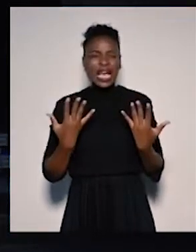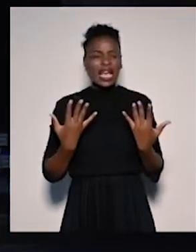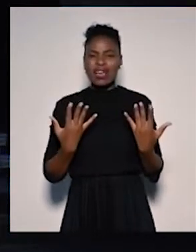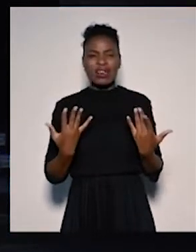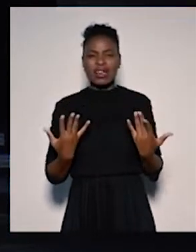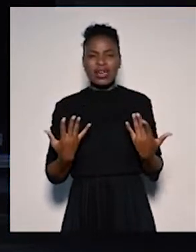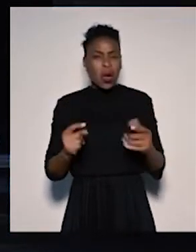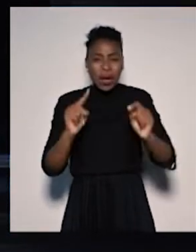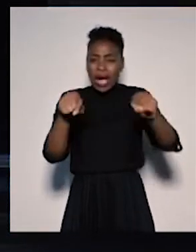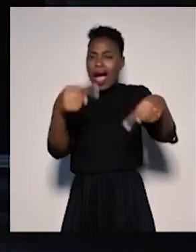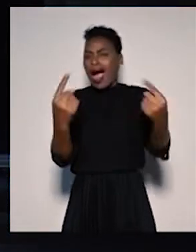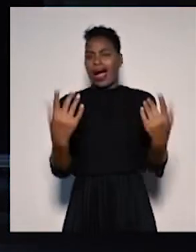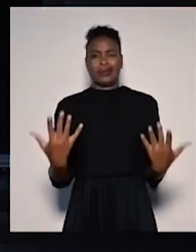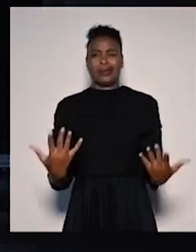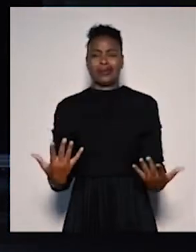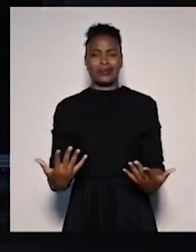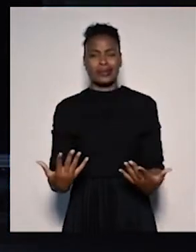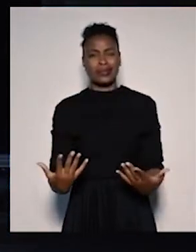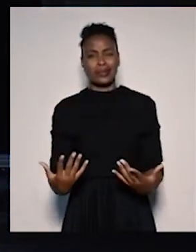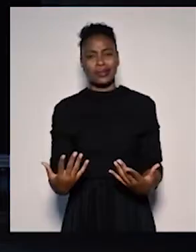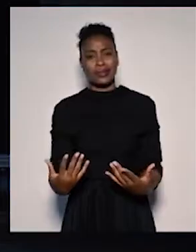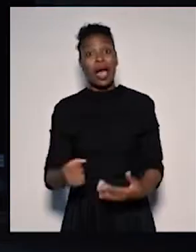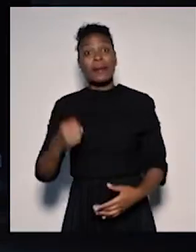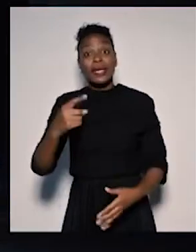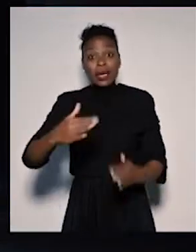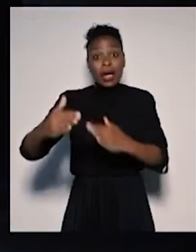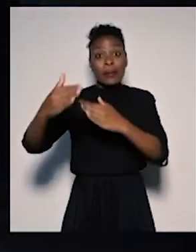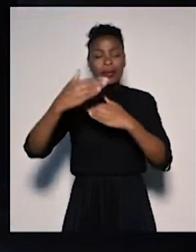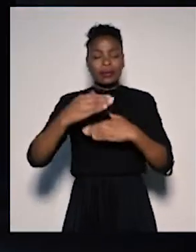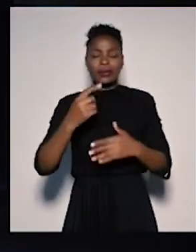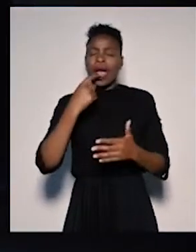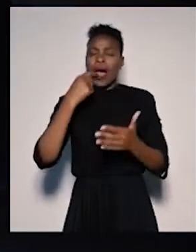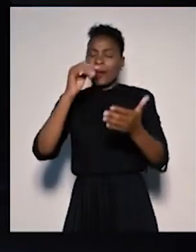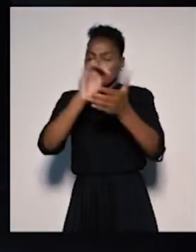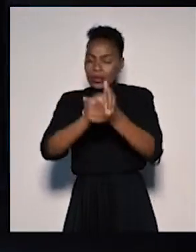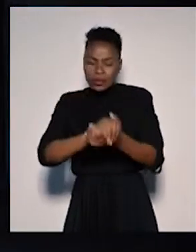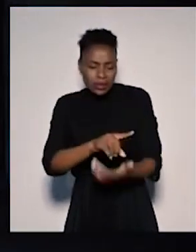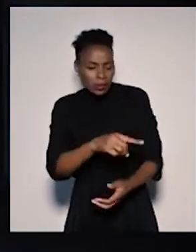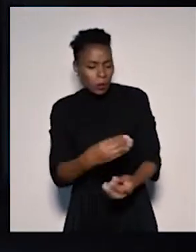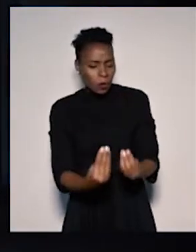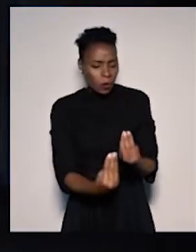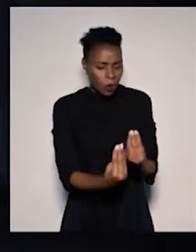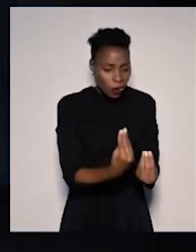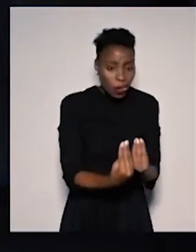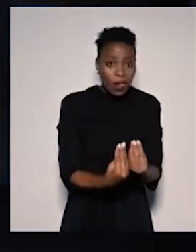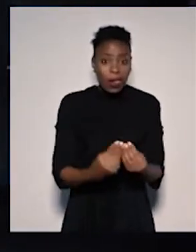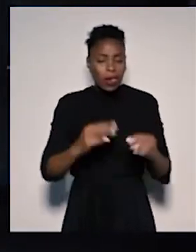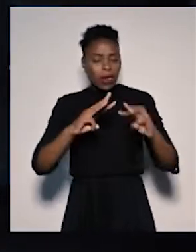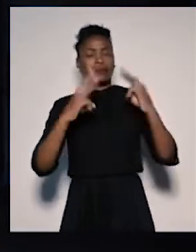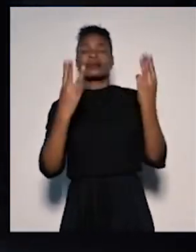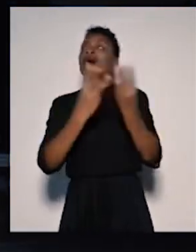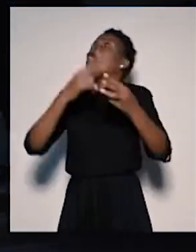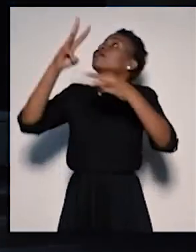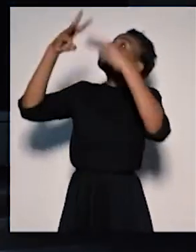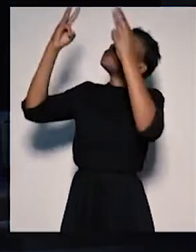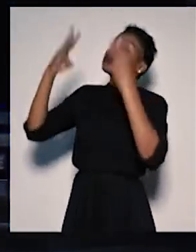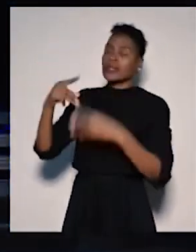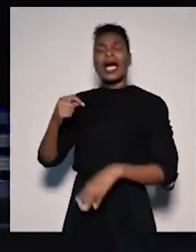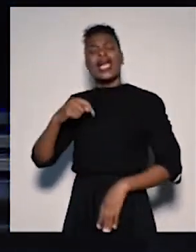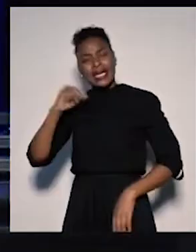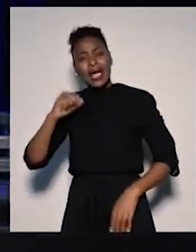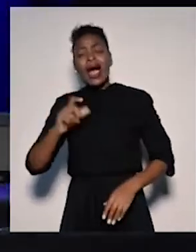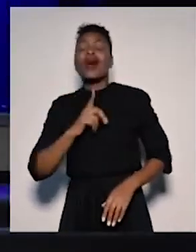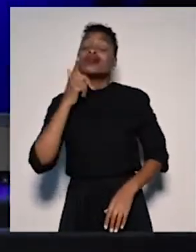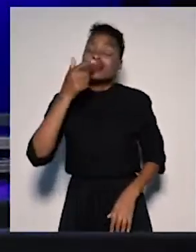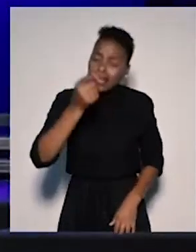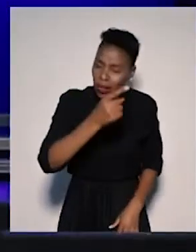We can't. But they come here and they promise these kids, Lefatshe le magodimo. And let me tell you, the world